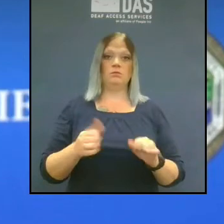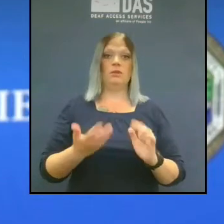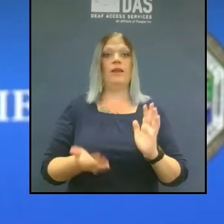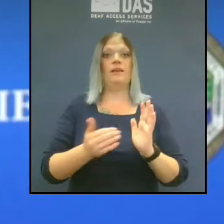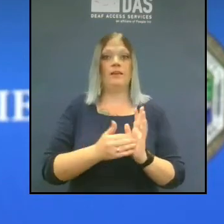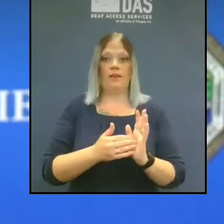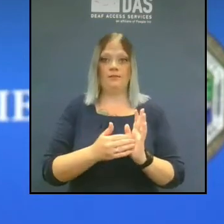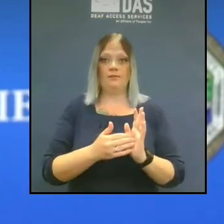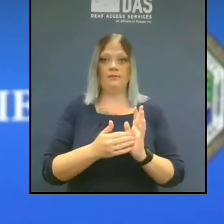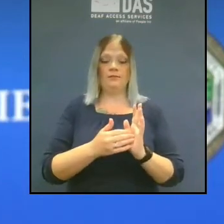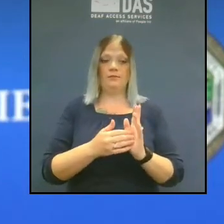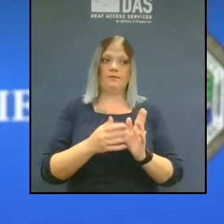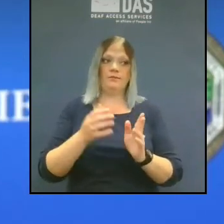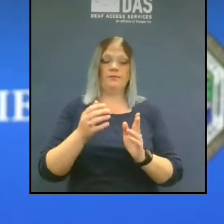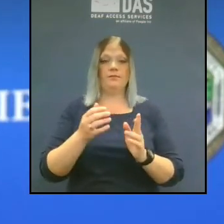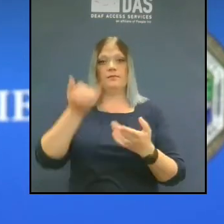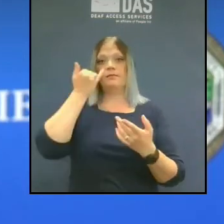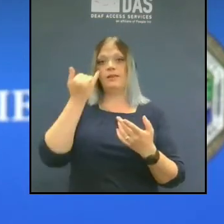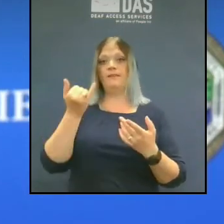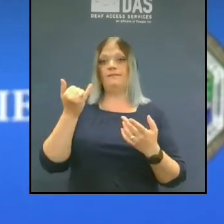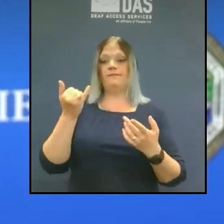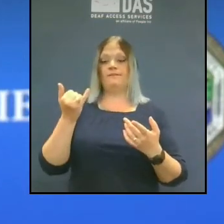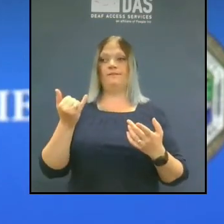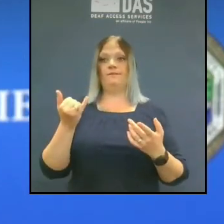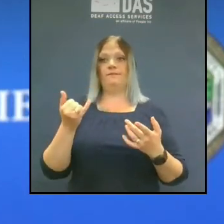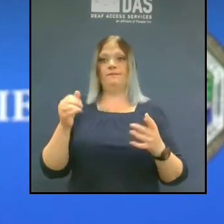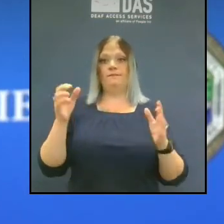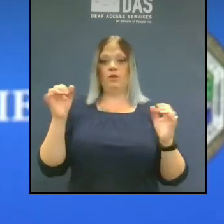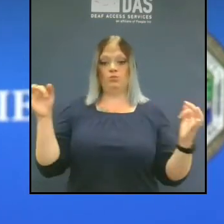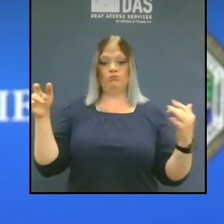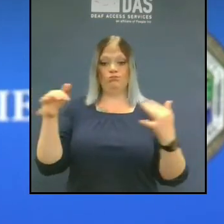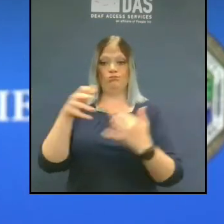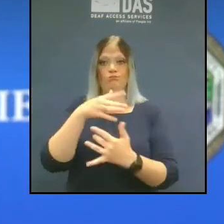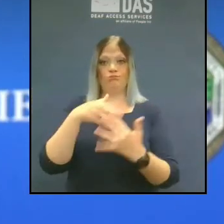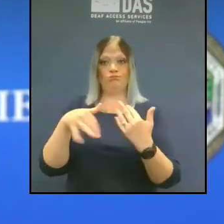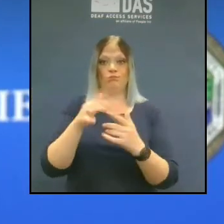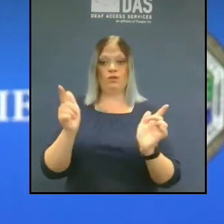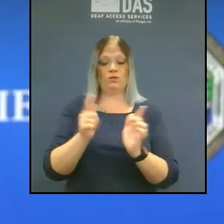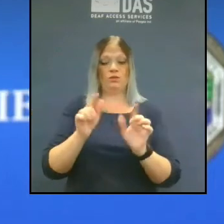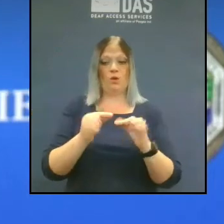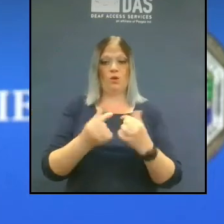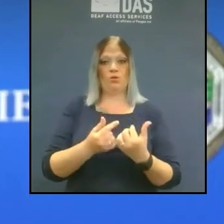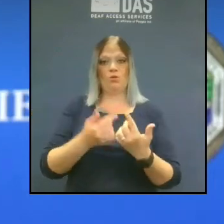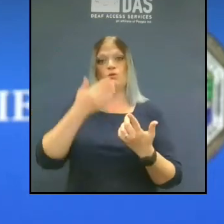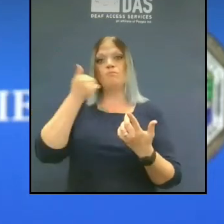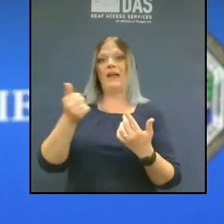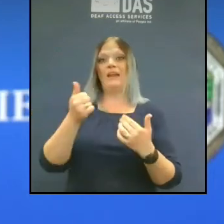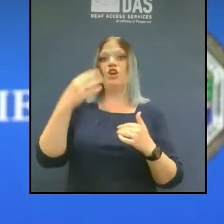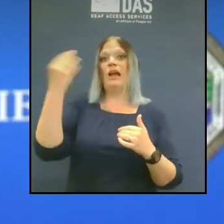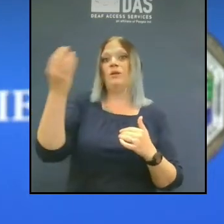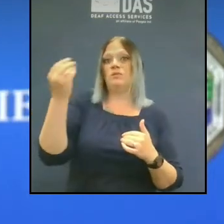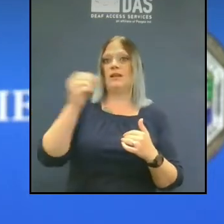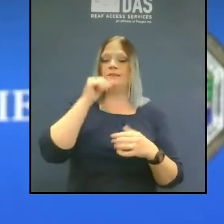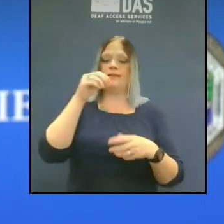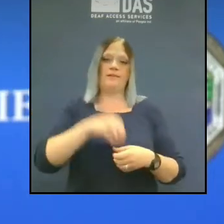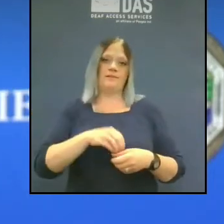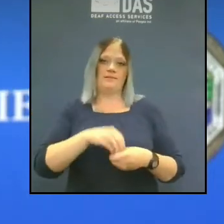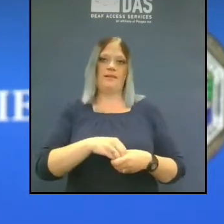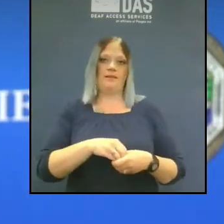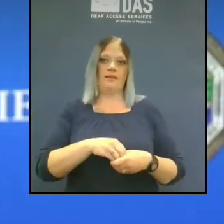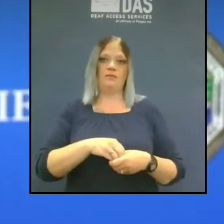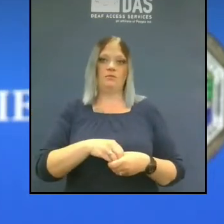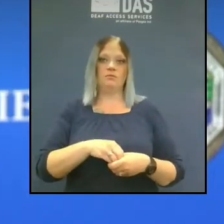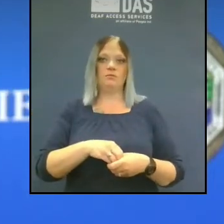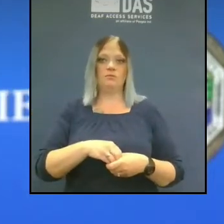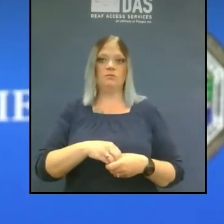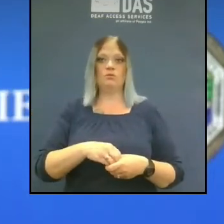and make sure if you're going to be able to gather in that small group, it's better to do it outside than inside. So again, we'll